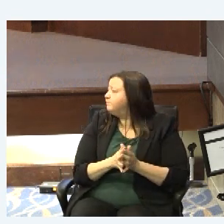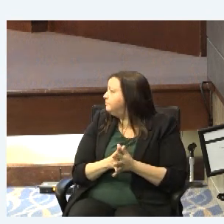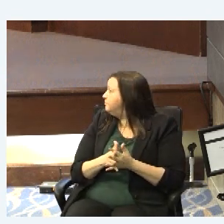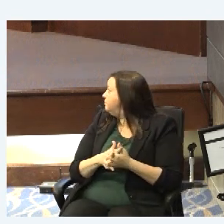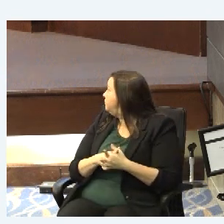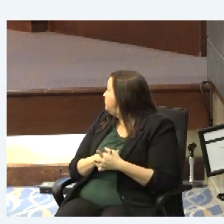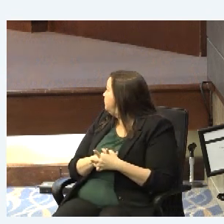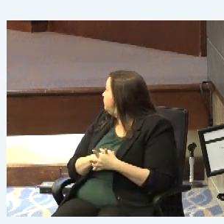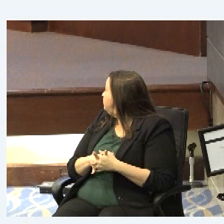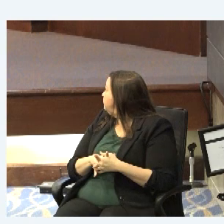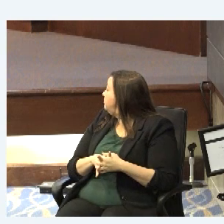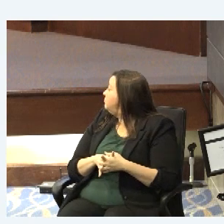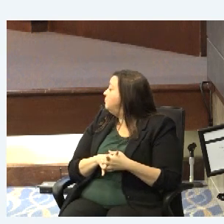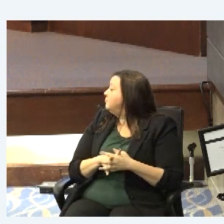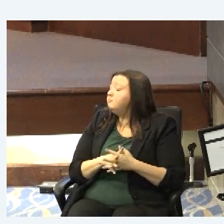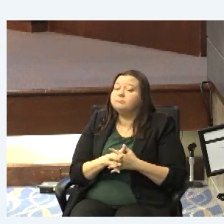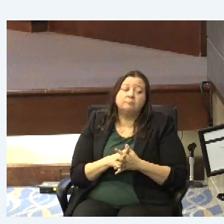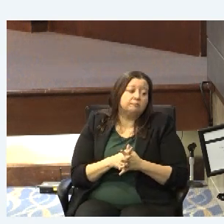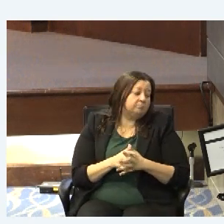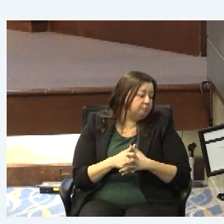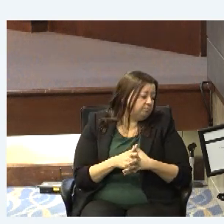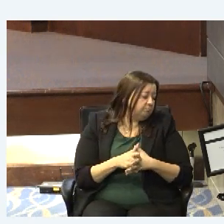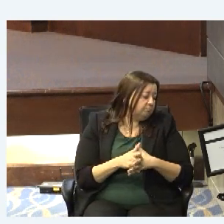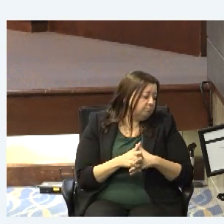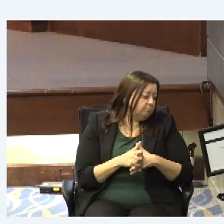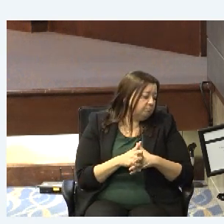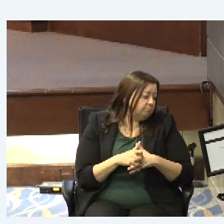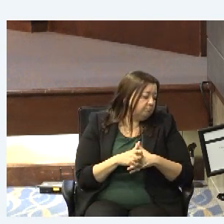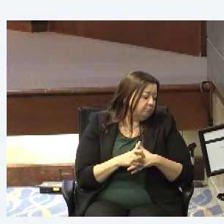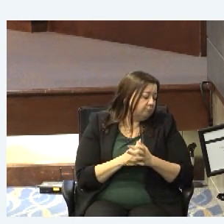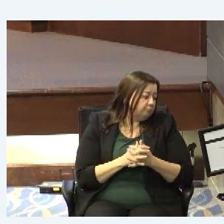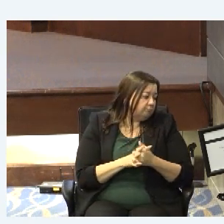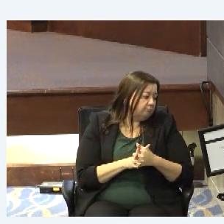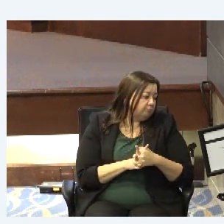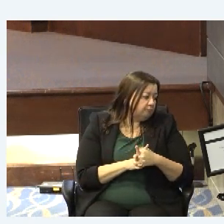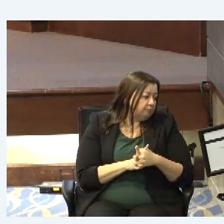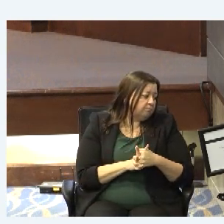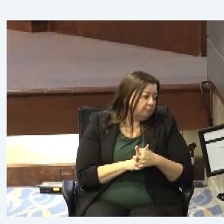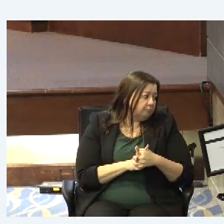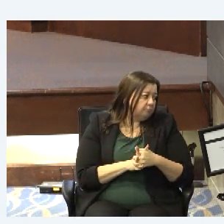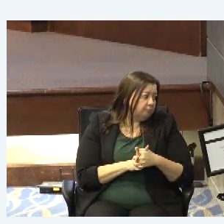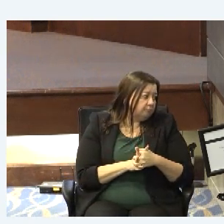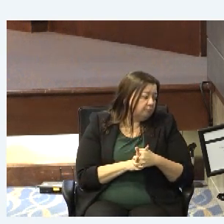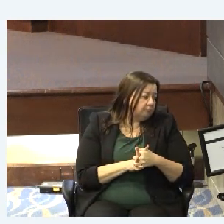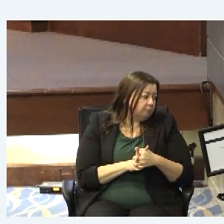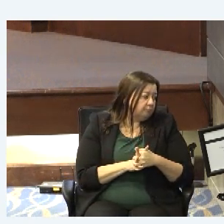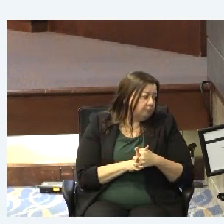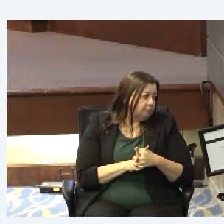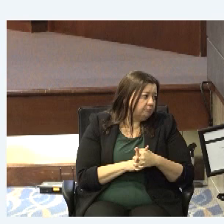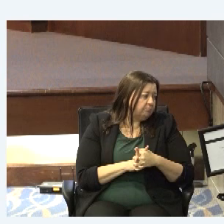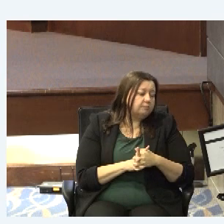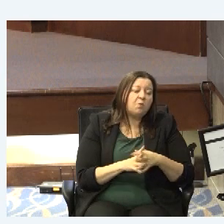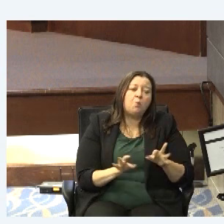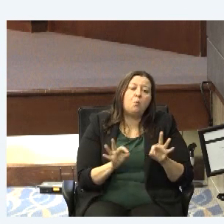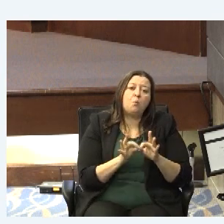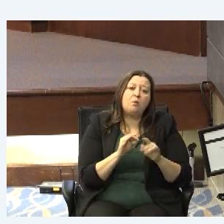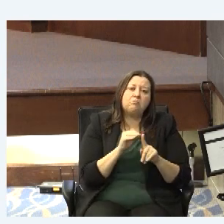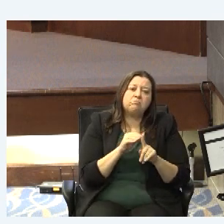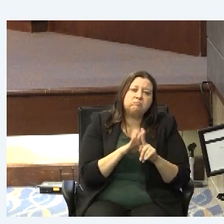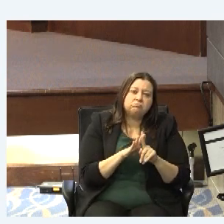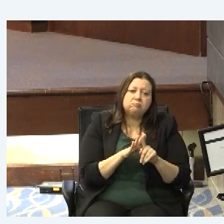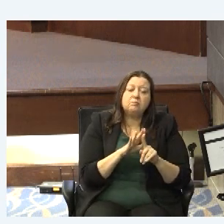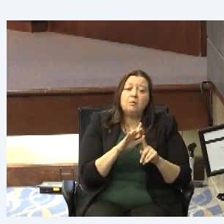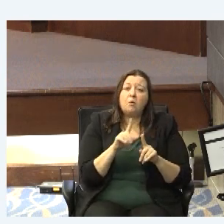also worth noting that shortly after this meeting, the city secretary office will